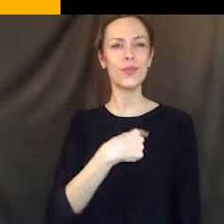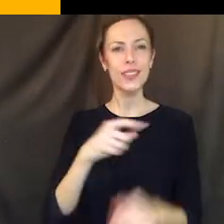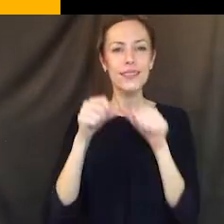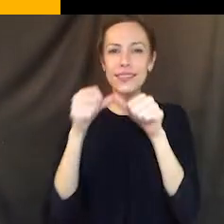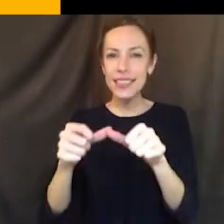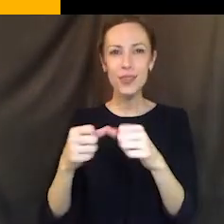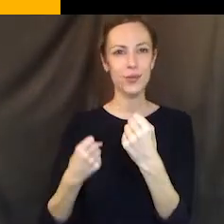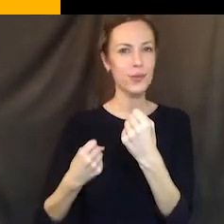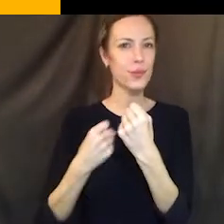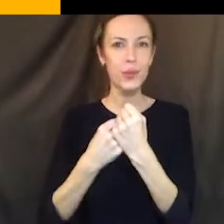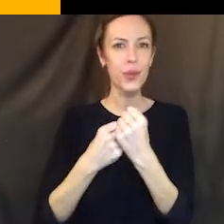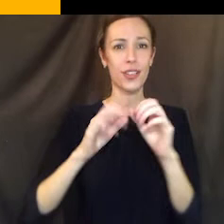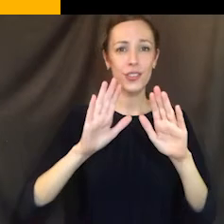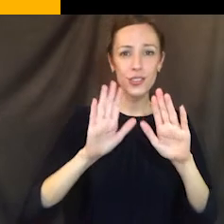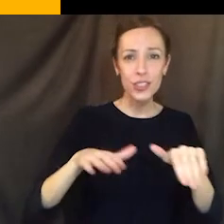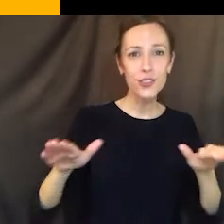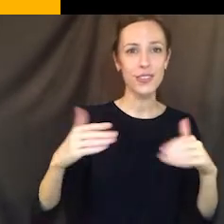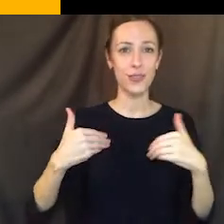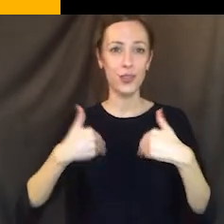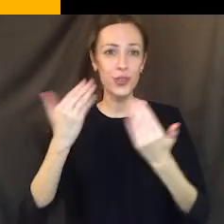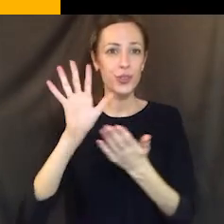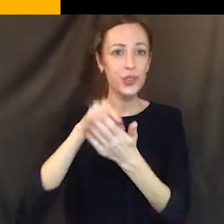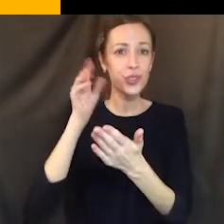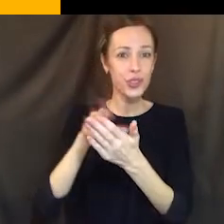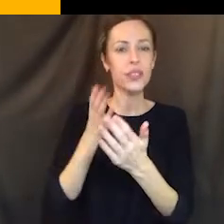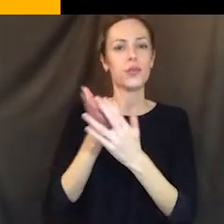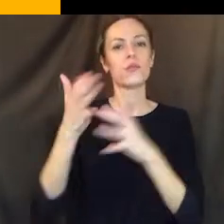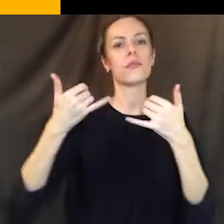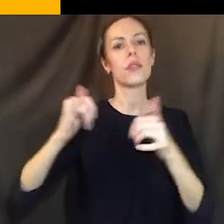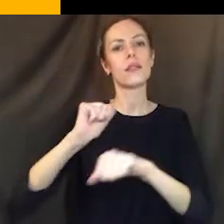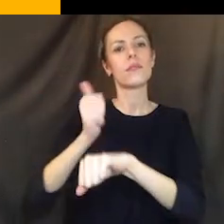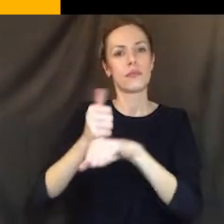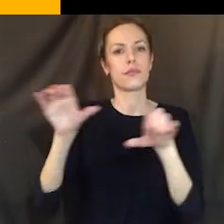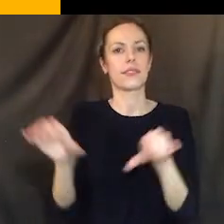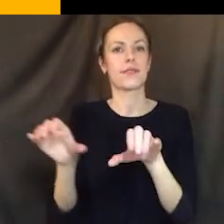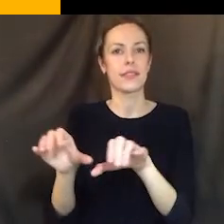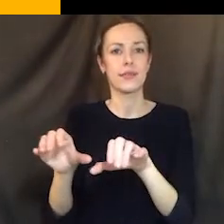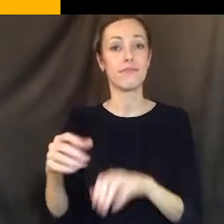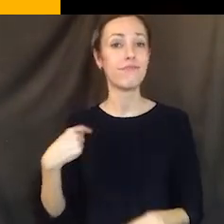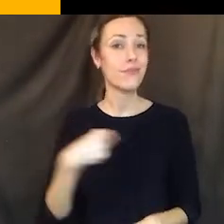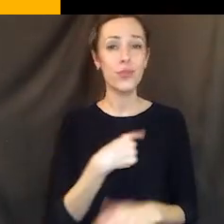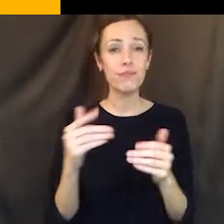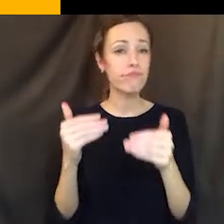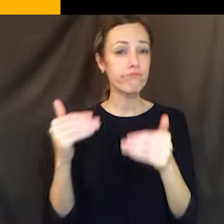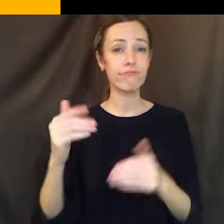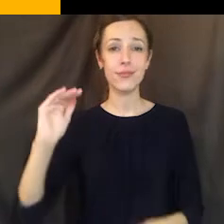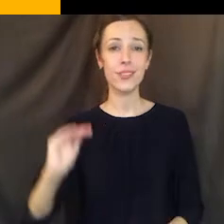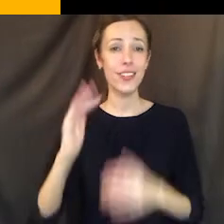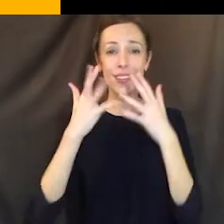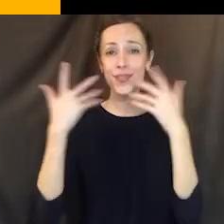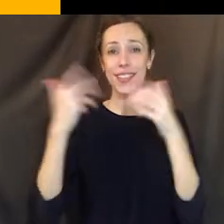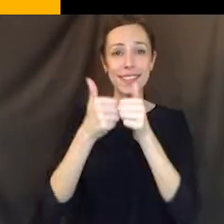youth through play-based activities. We are using child-friendly distant education methods to deliver life skills games for specific learnings